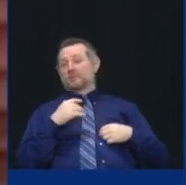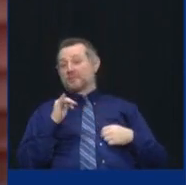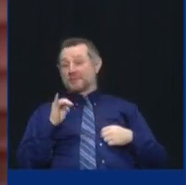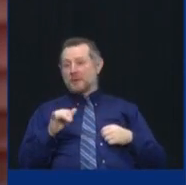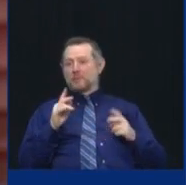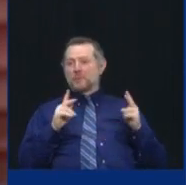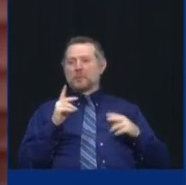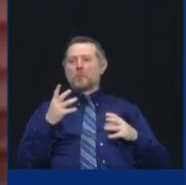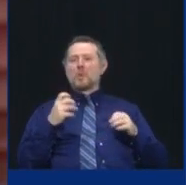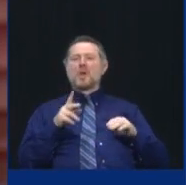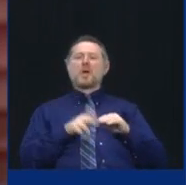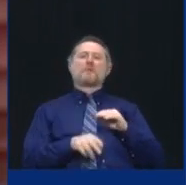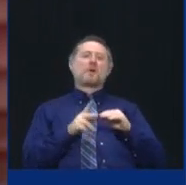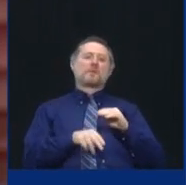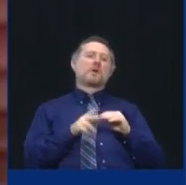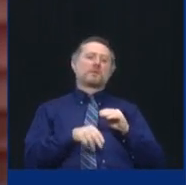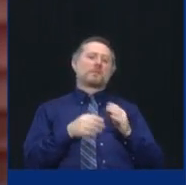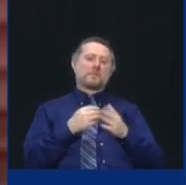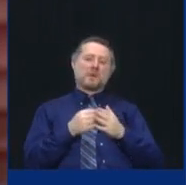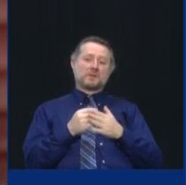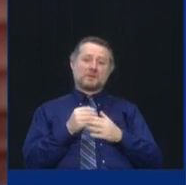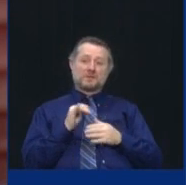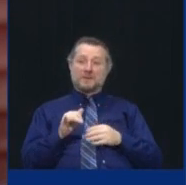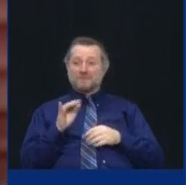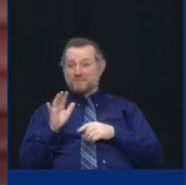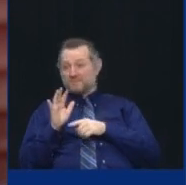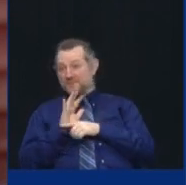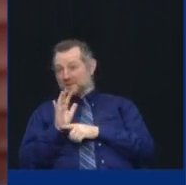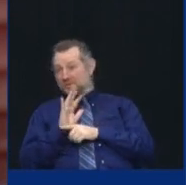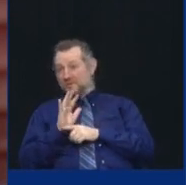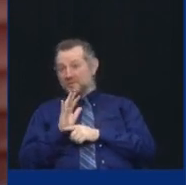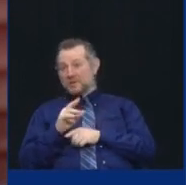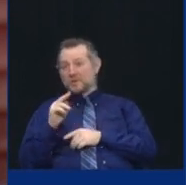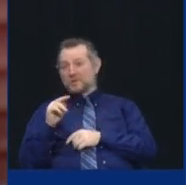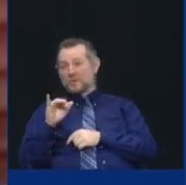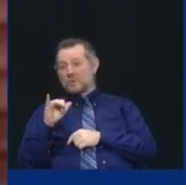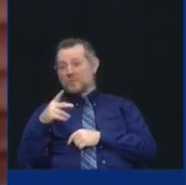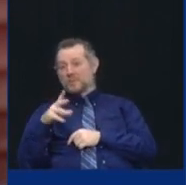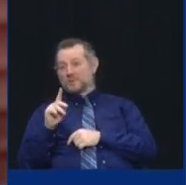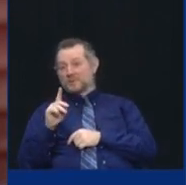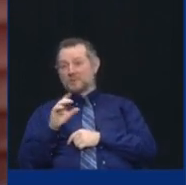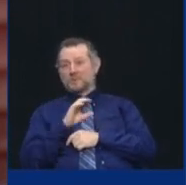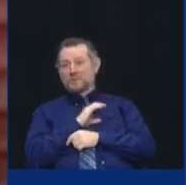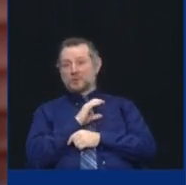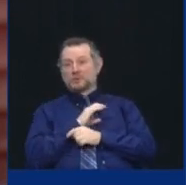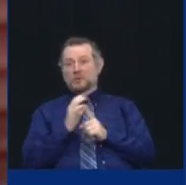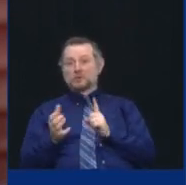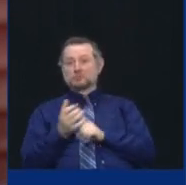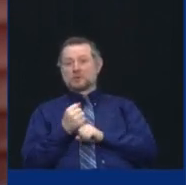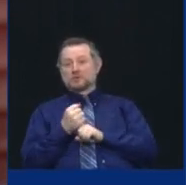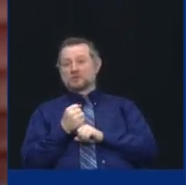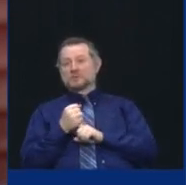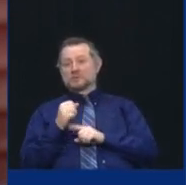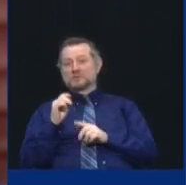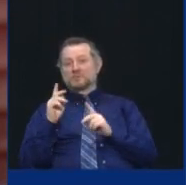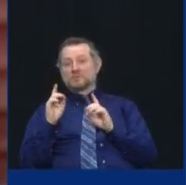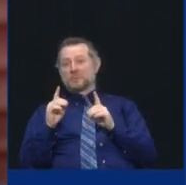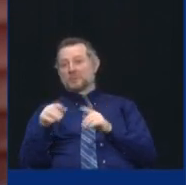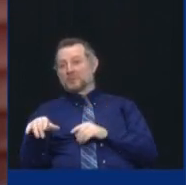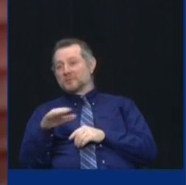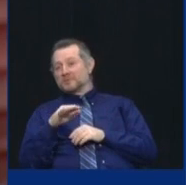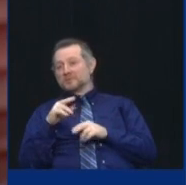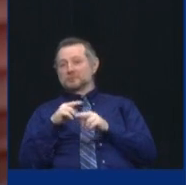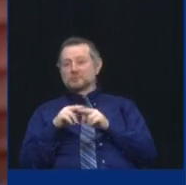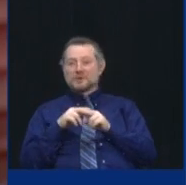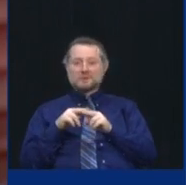movement. You remember the videos of NYPD officers arresting people on trains